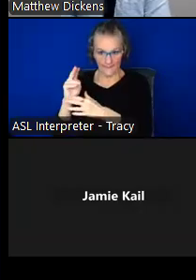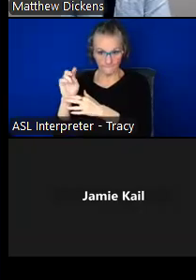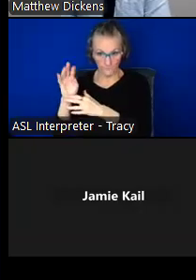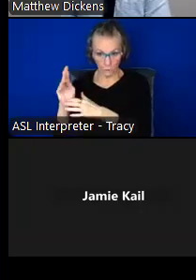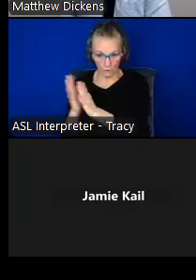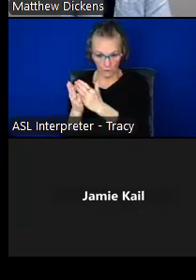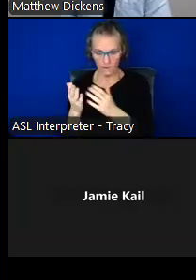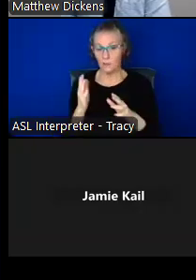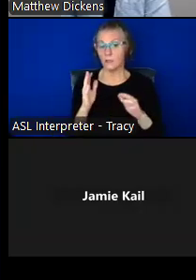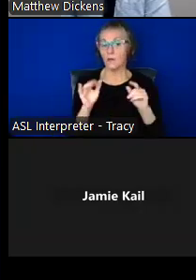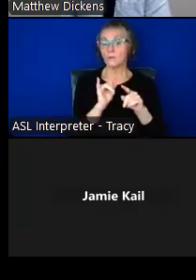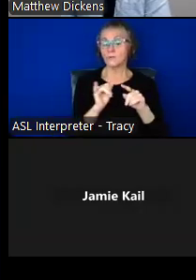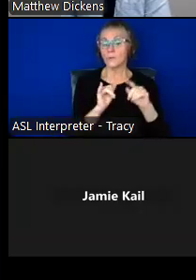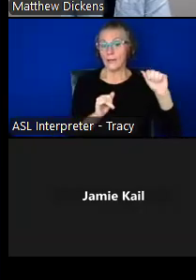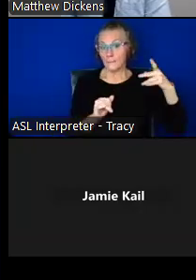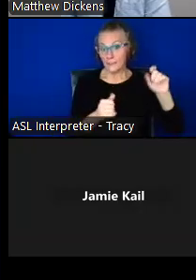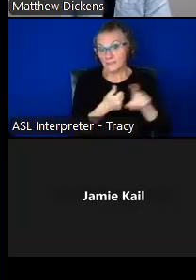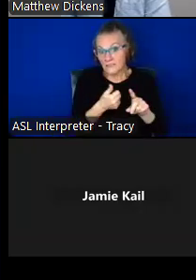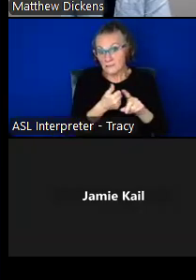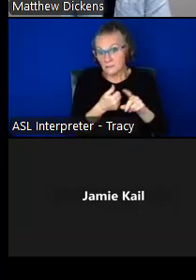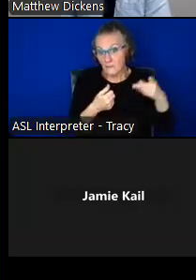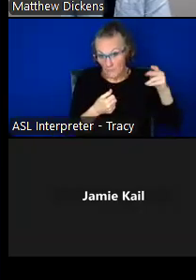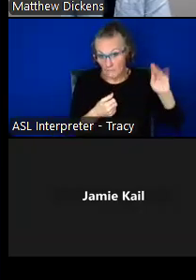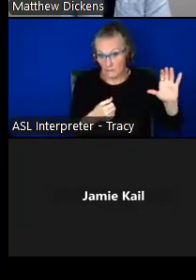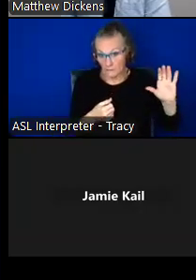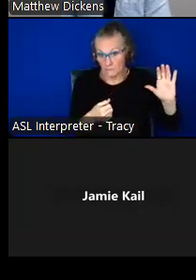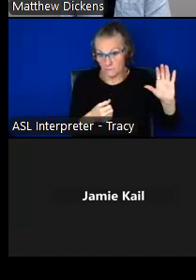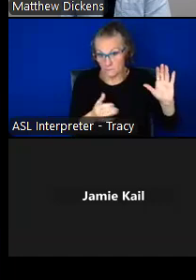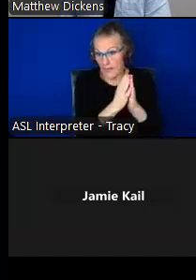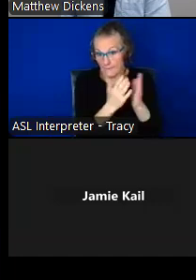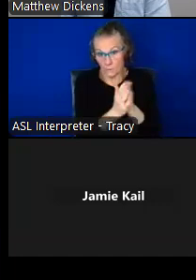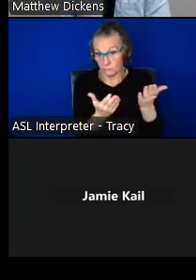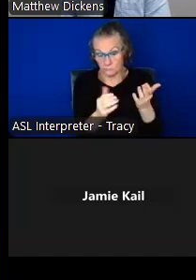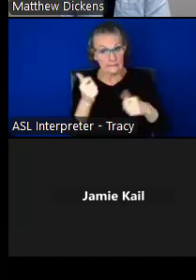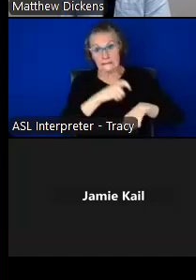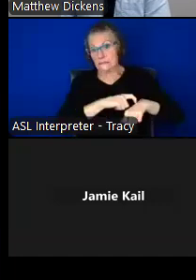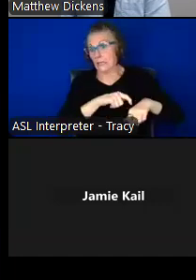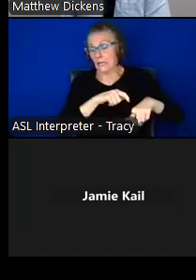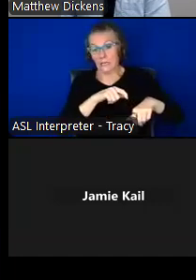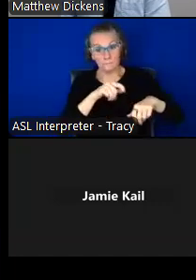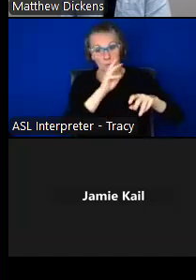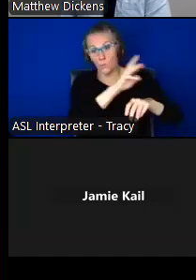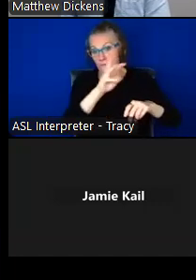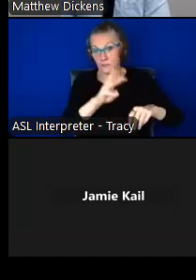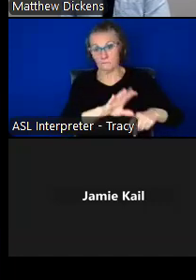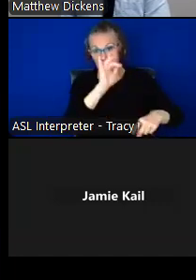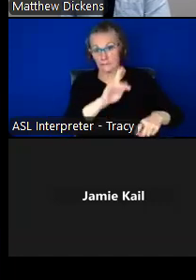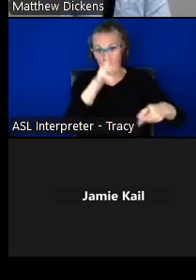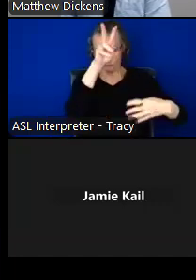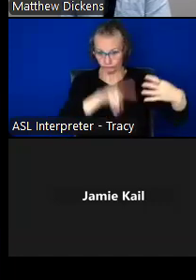Adult Protective Services Handbook is public, and so you can go on anytime to the website and look at it.